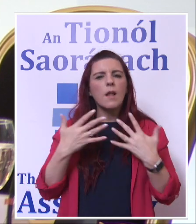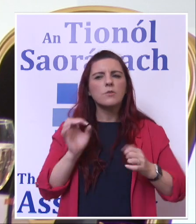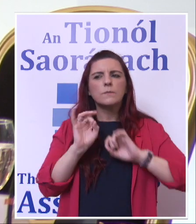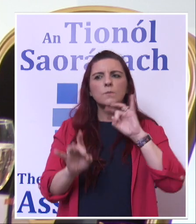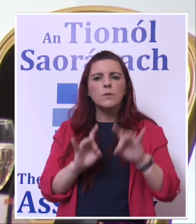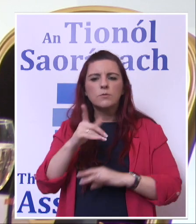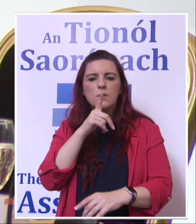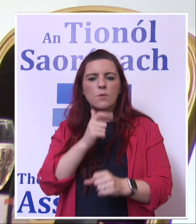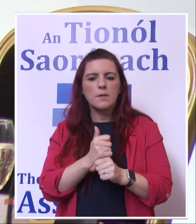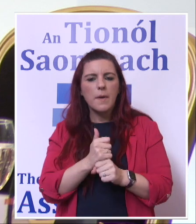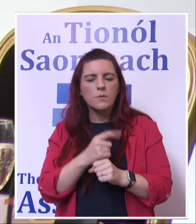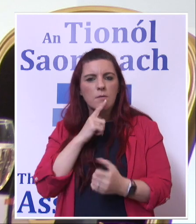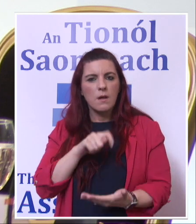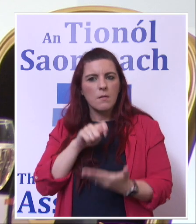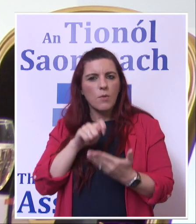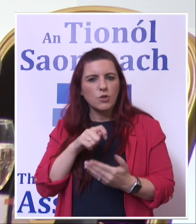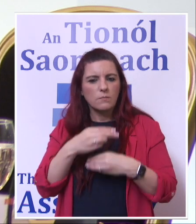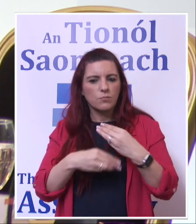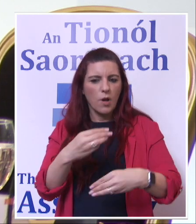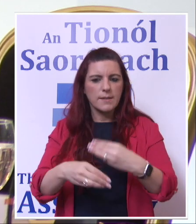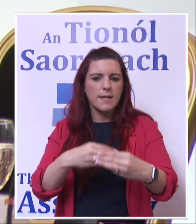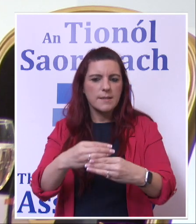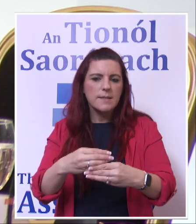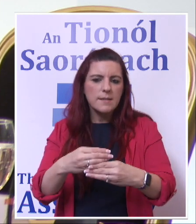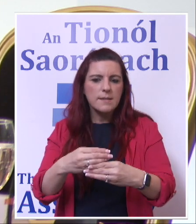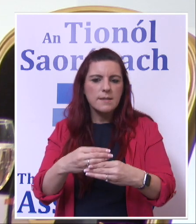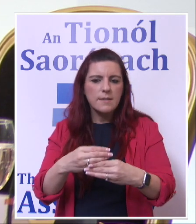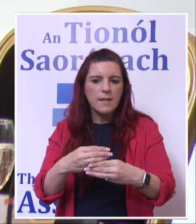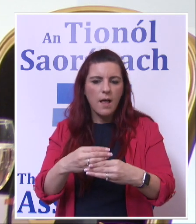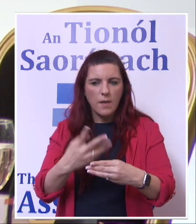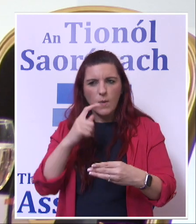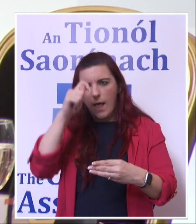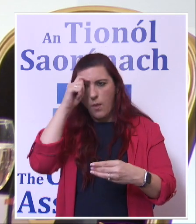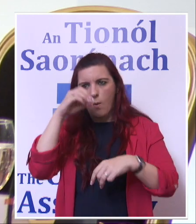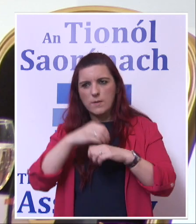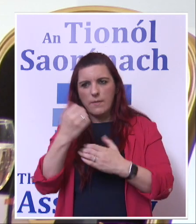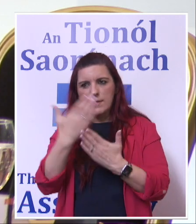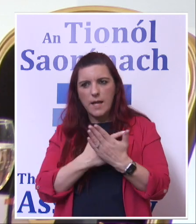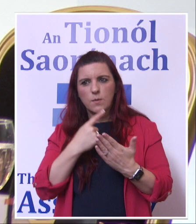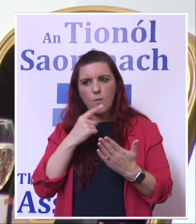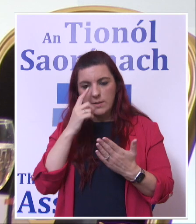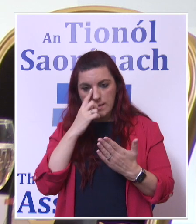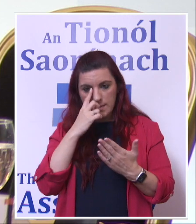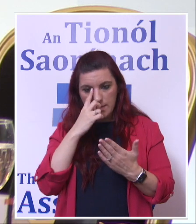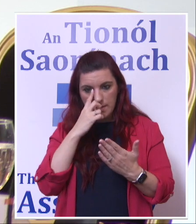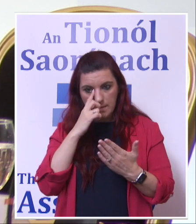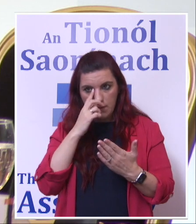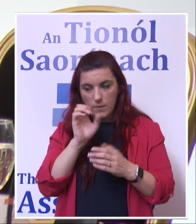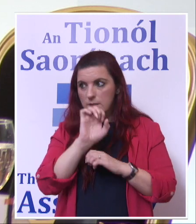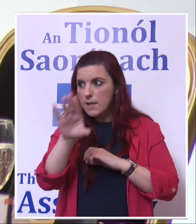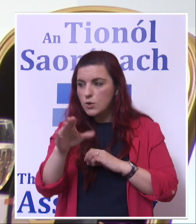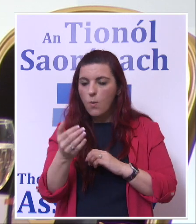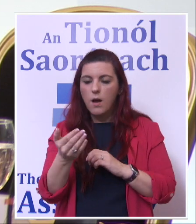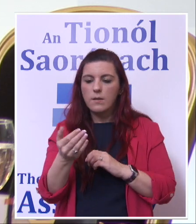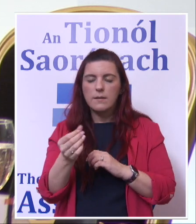questions about the budget process, and that's what I thought was on the slide. And we'll send you on